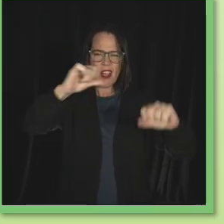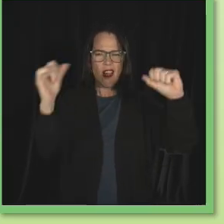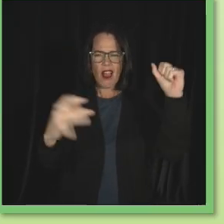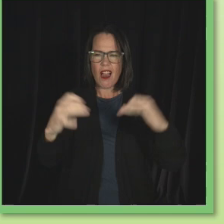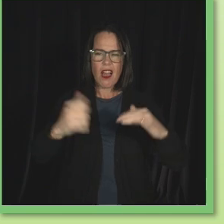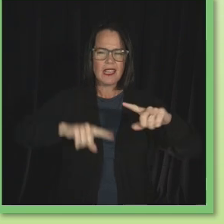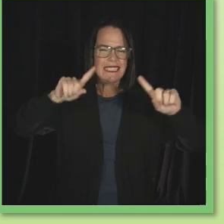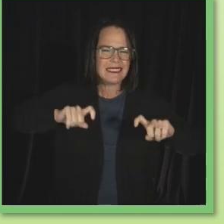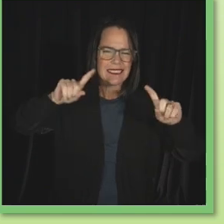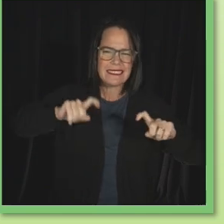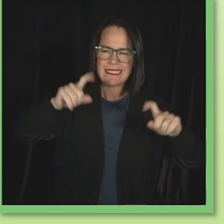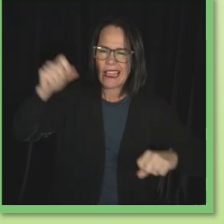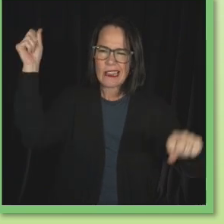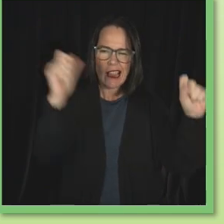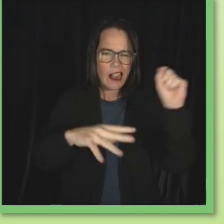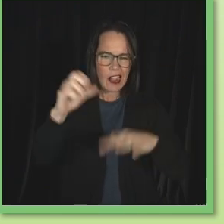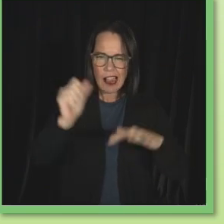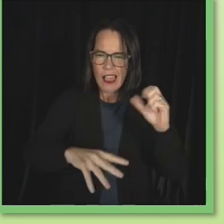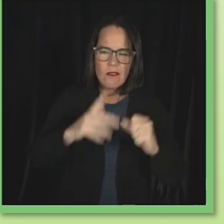over several years.